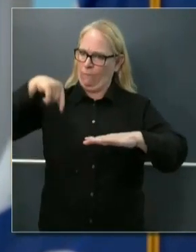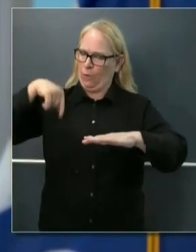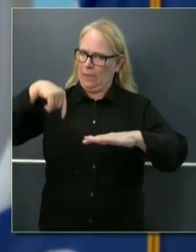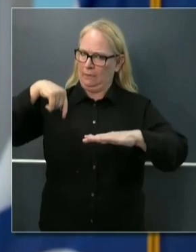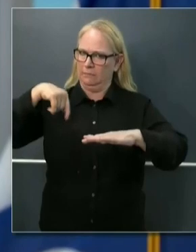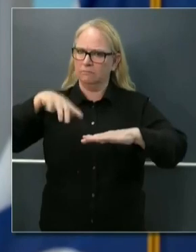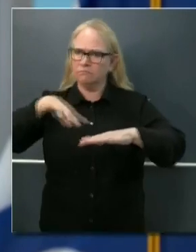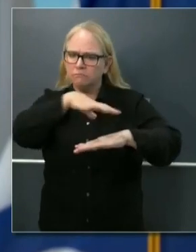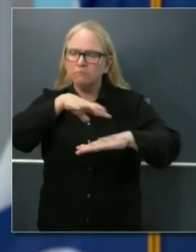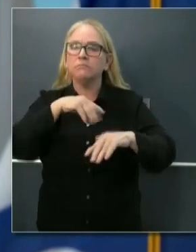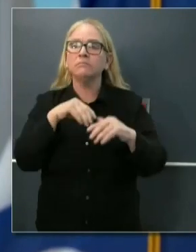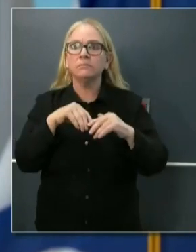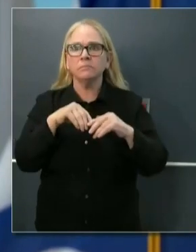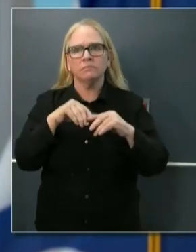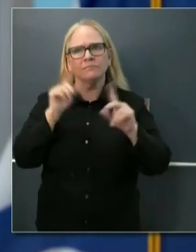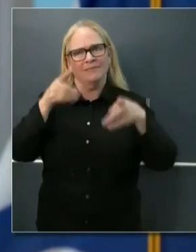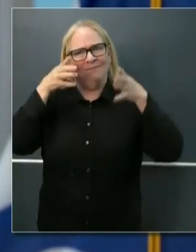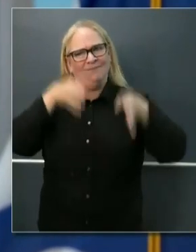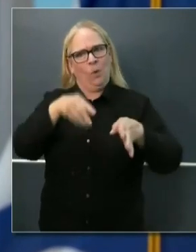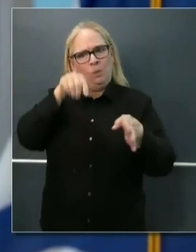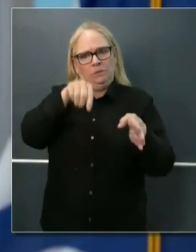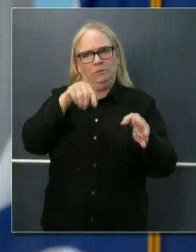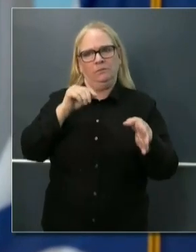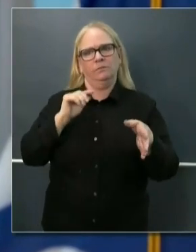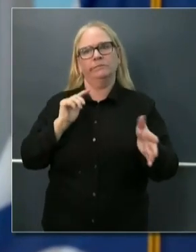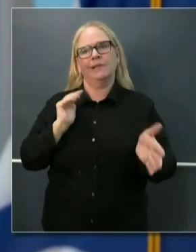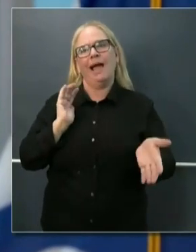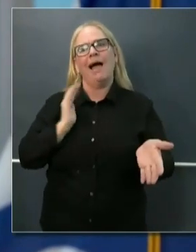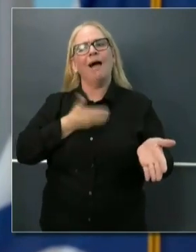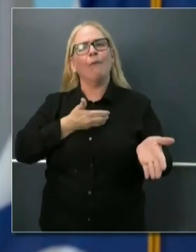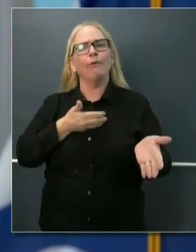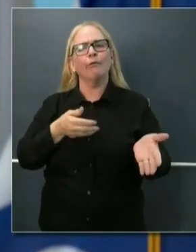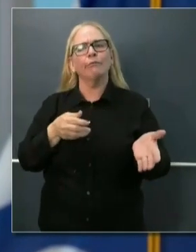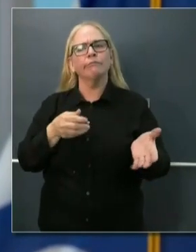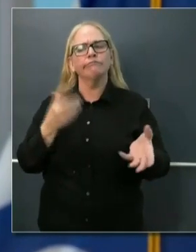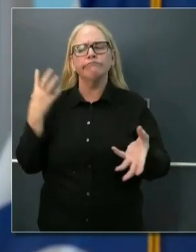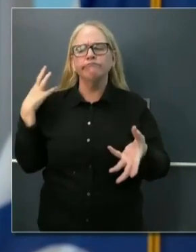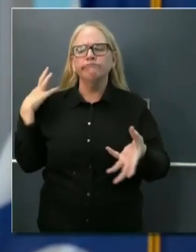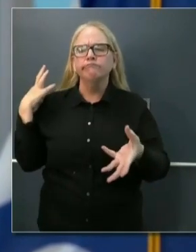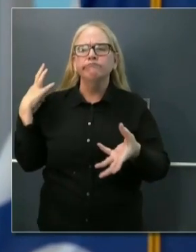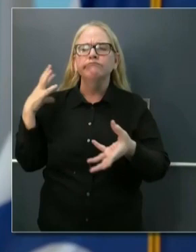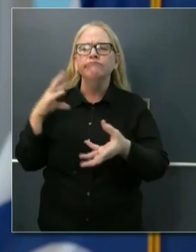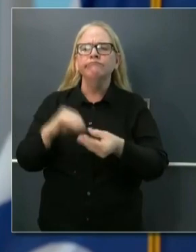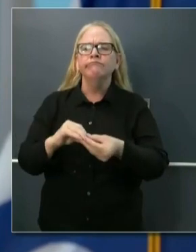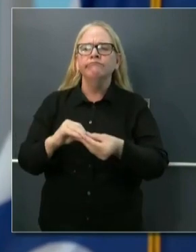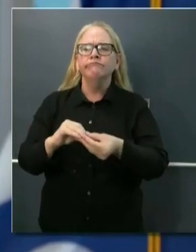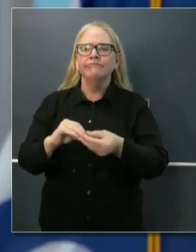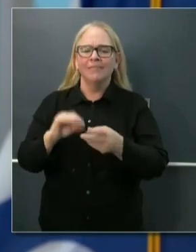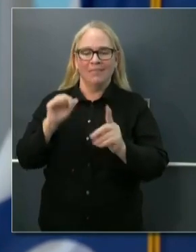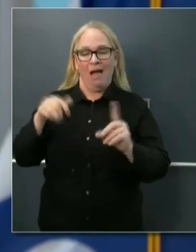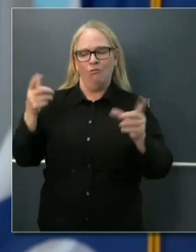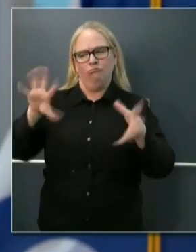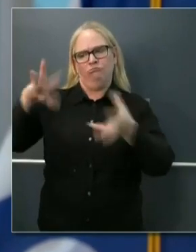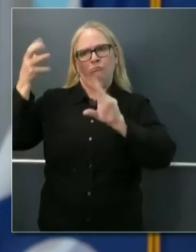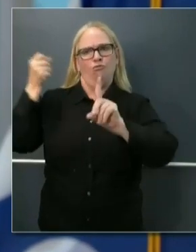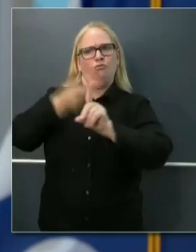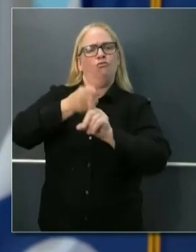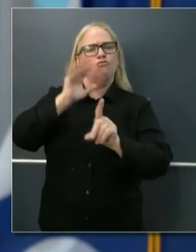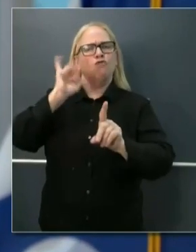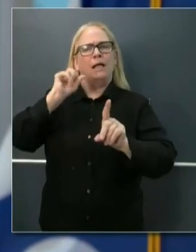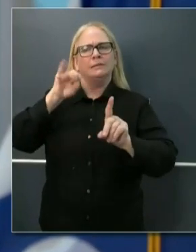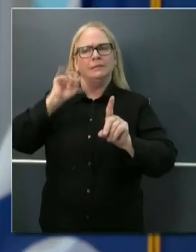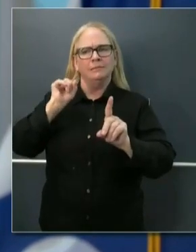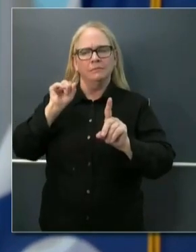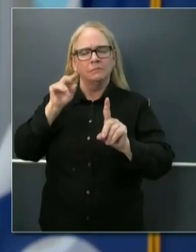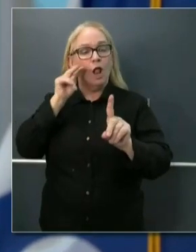of deep focus of our efforts since the beginning of this crisis, but also look at the economy in